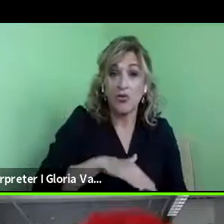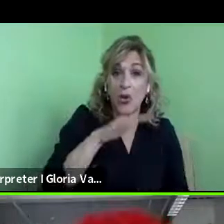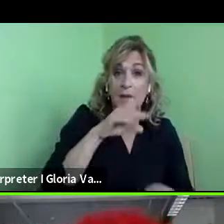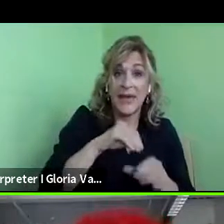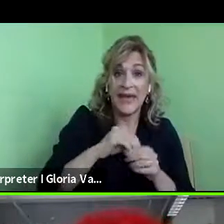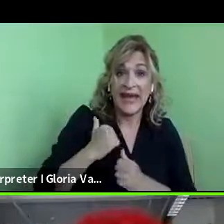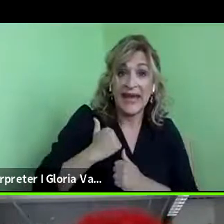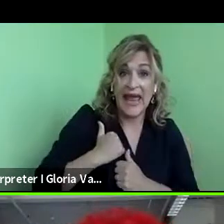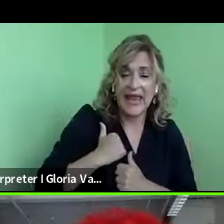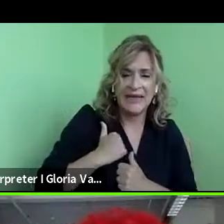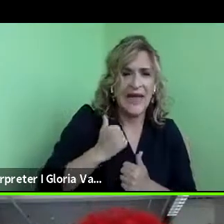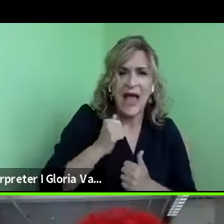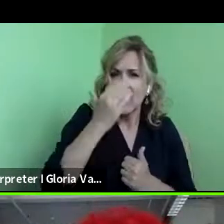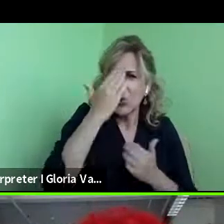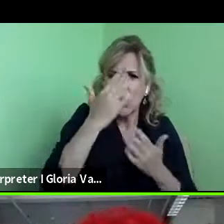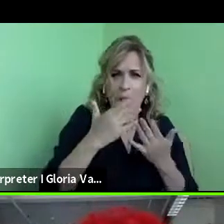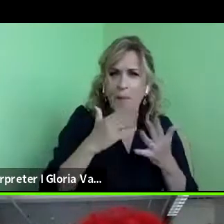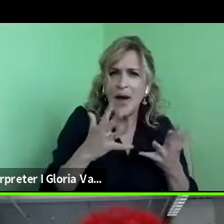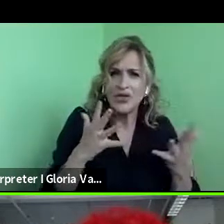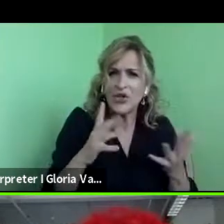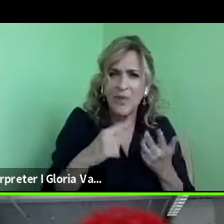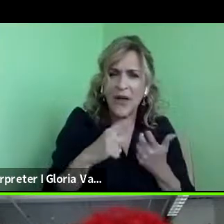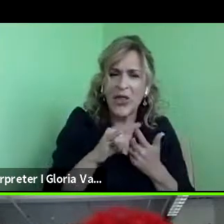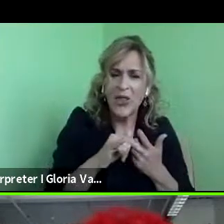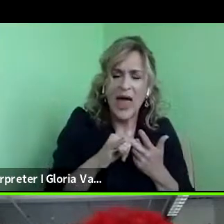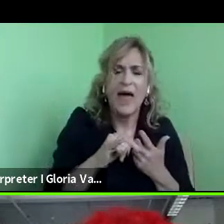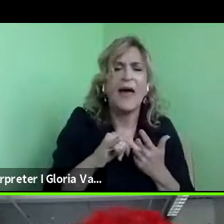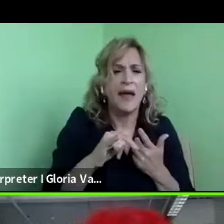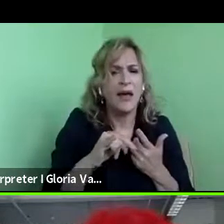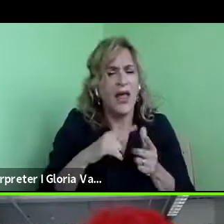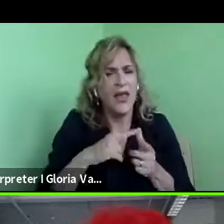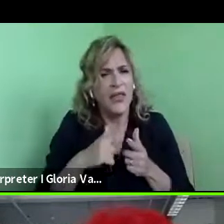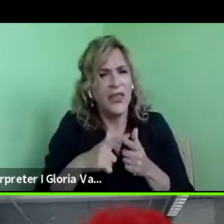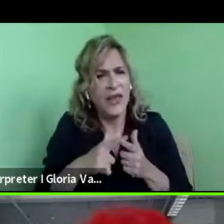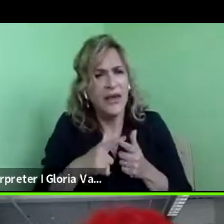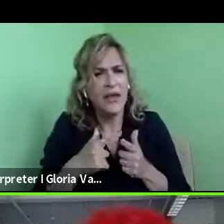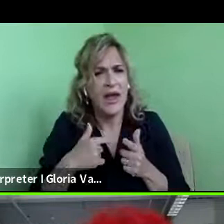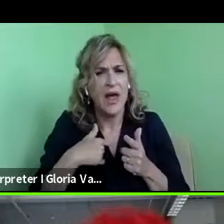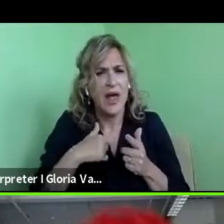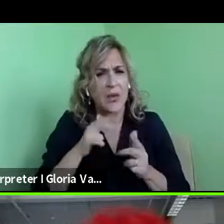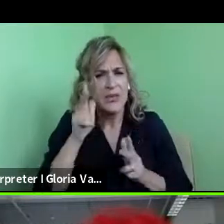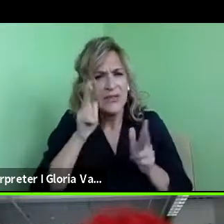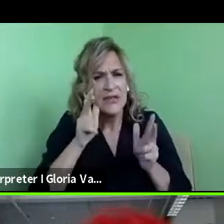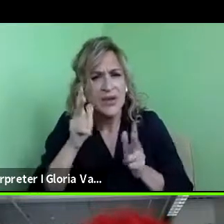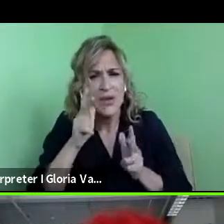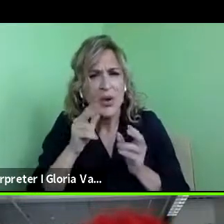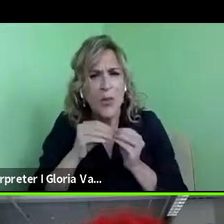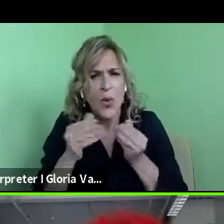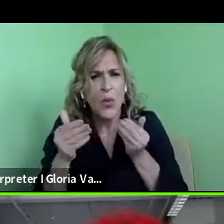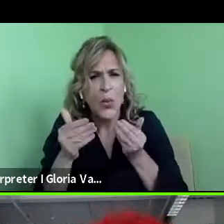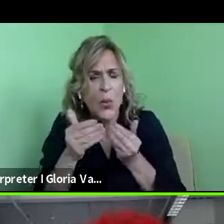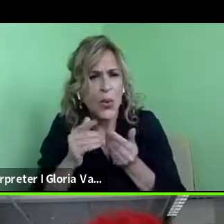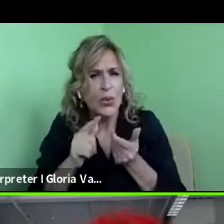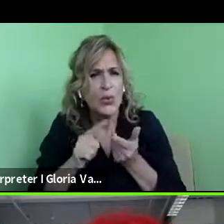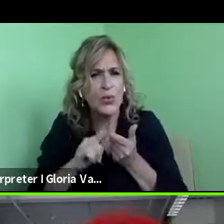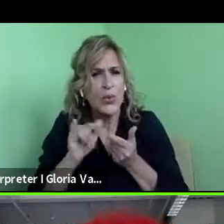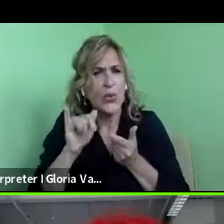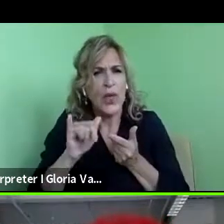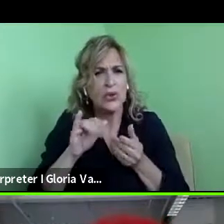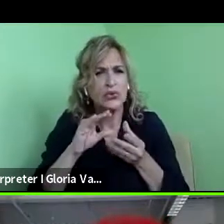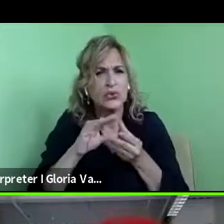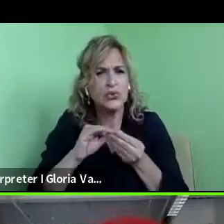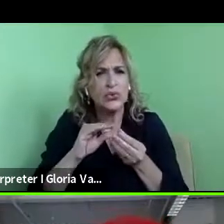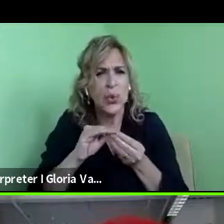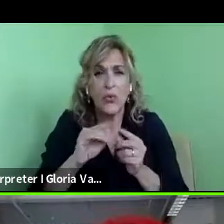really engaged and leaning in hard on these untold stories, you know, across the Canadian border, right?